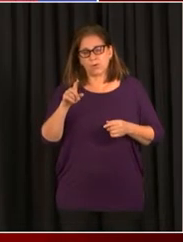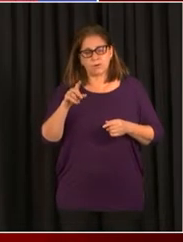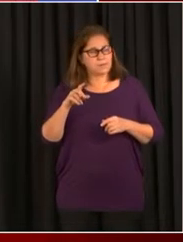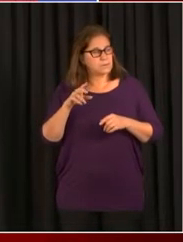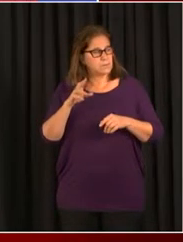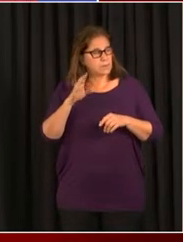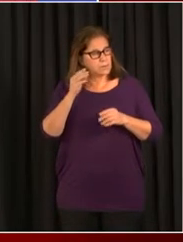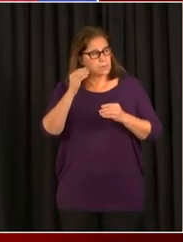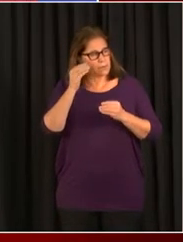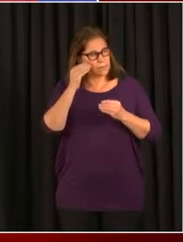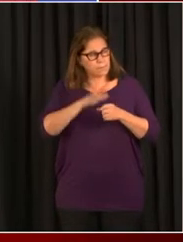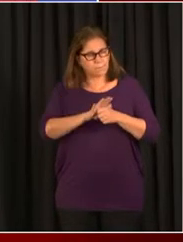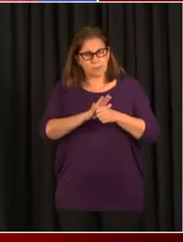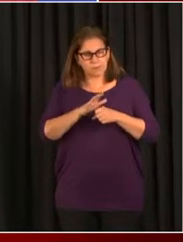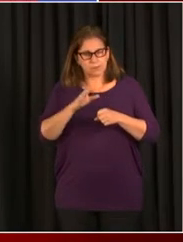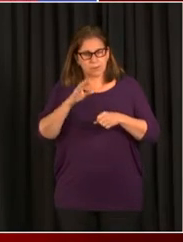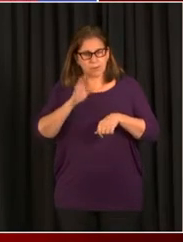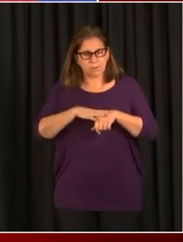for it to work?